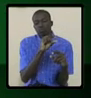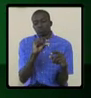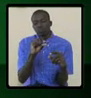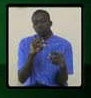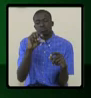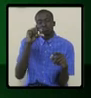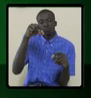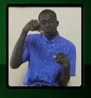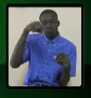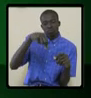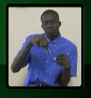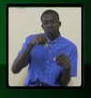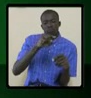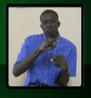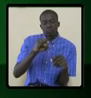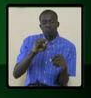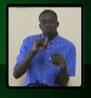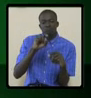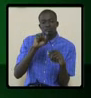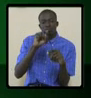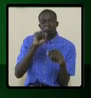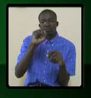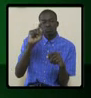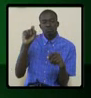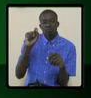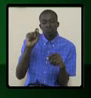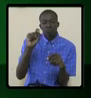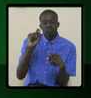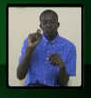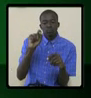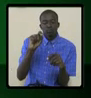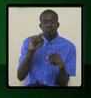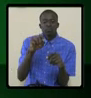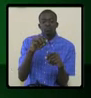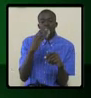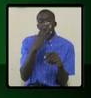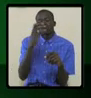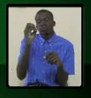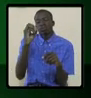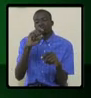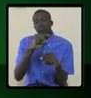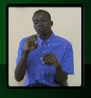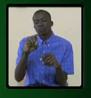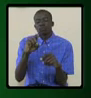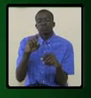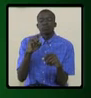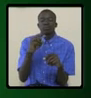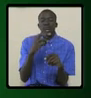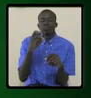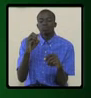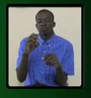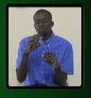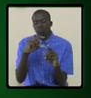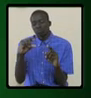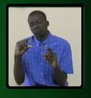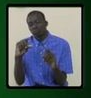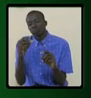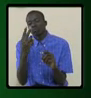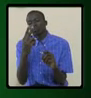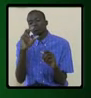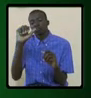400 coulomb divided by 200 seconds and we get a current strength of 2